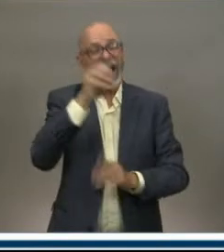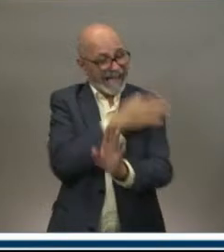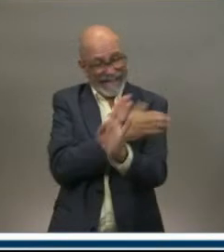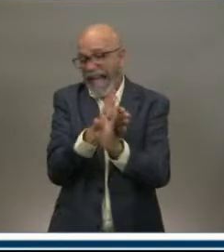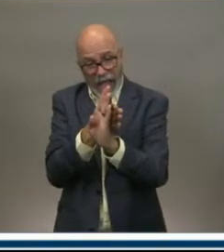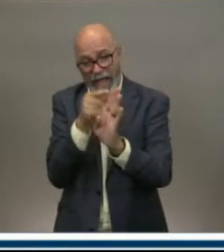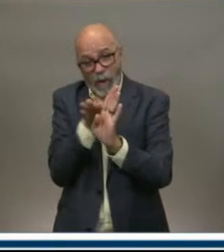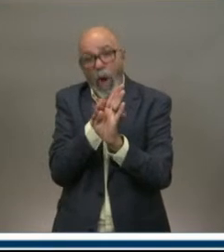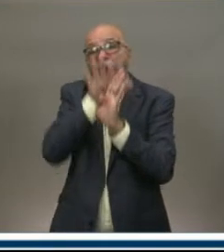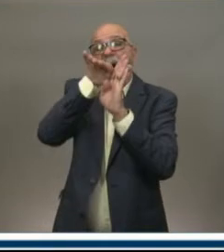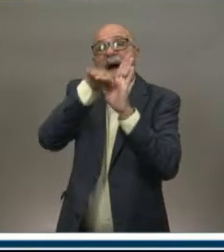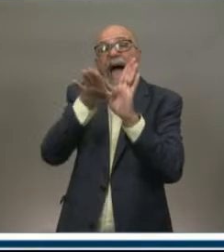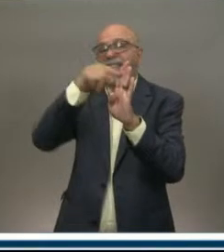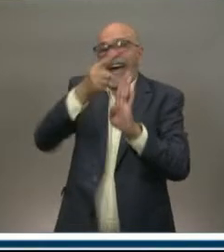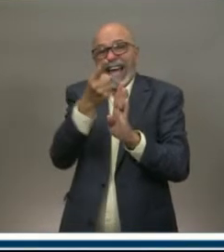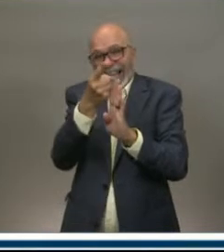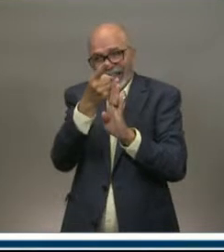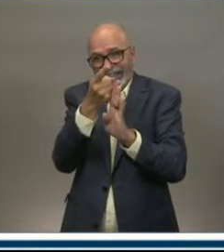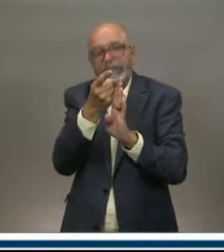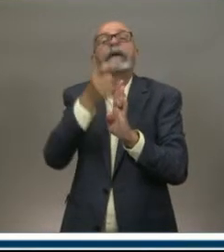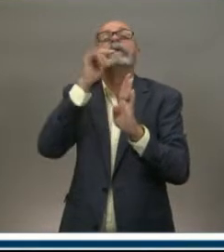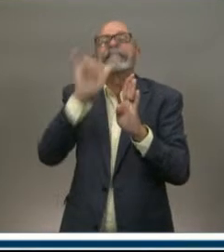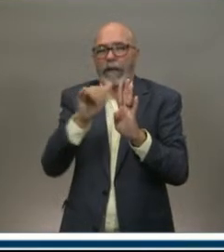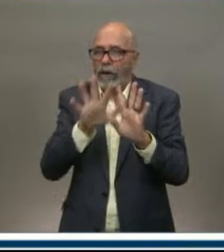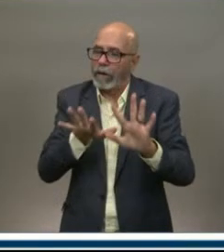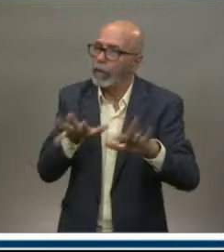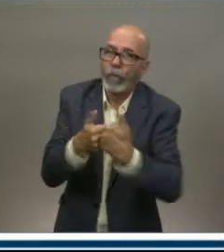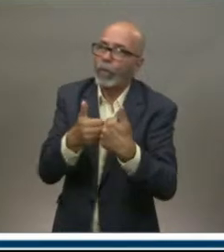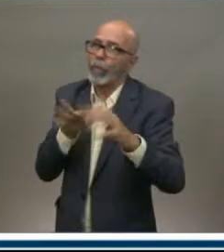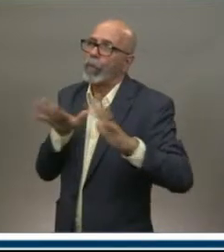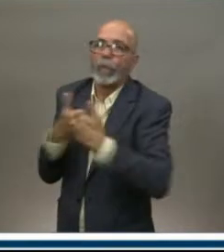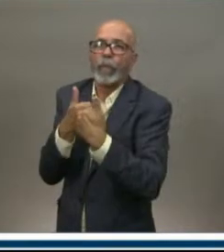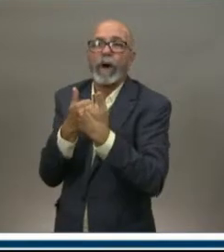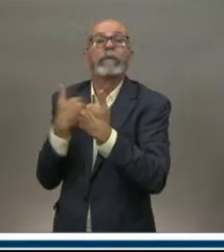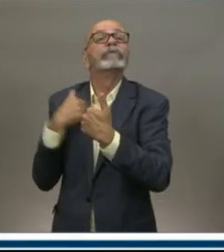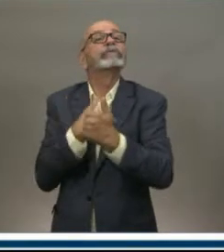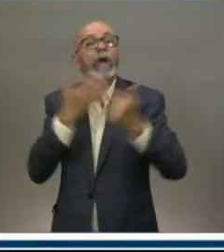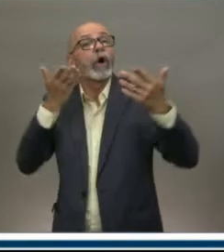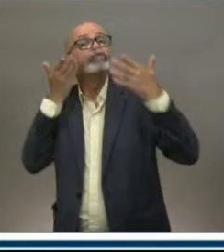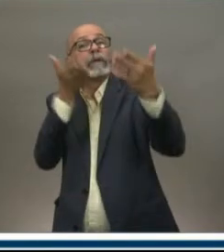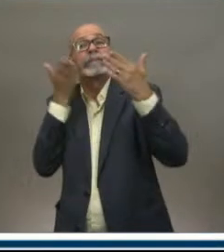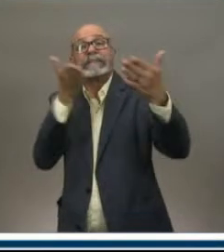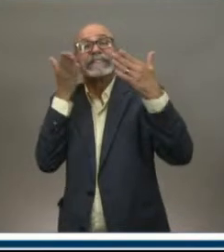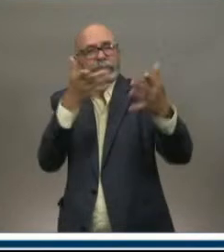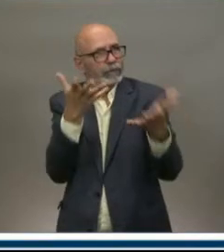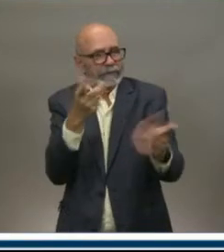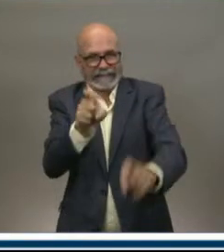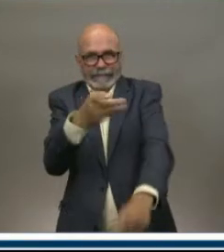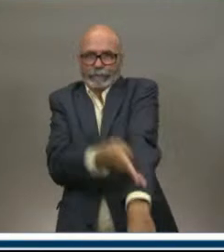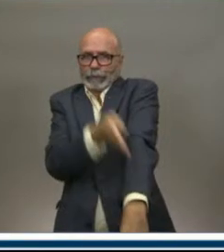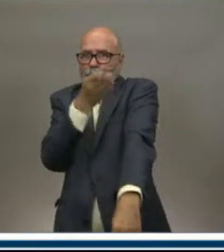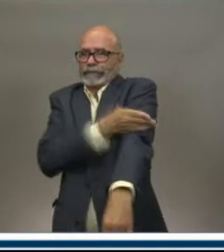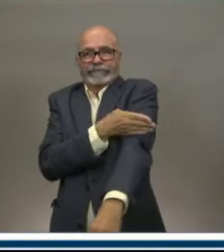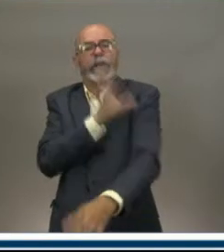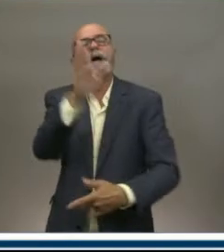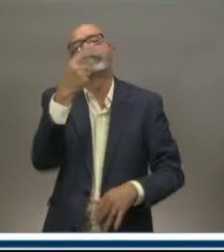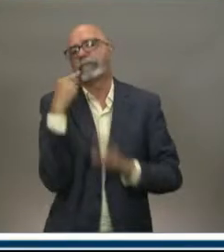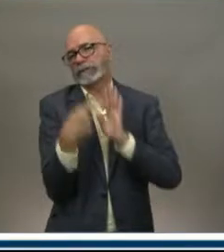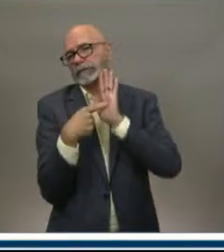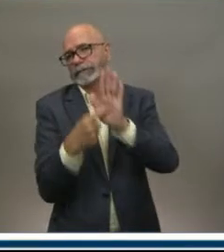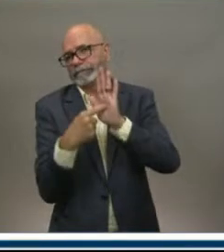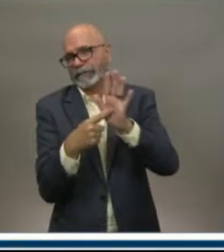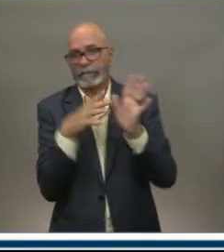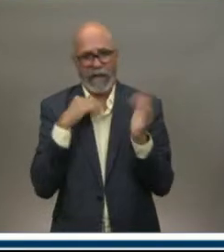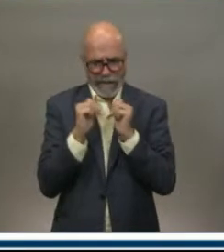us recommendations for improvements. Some of these recommendations include improving infection prevention and